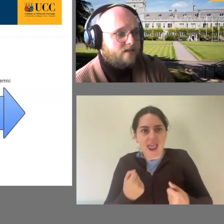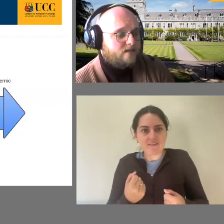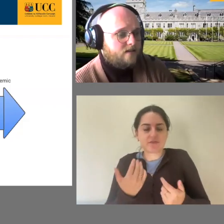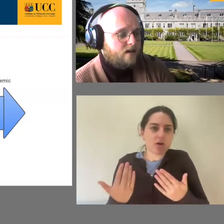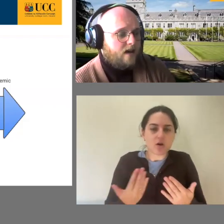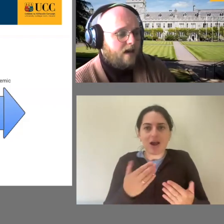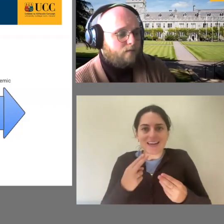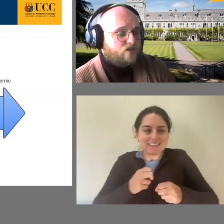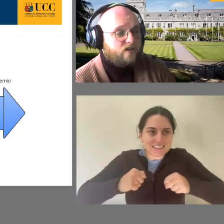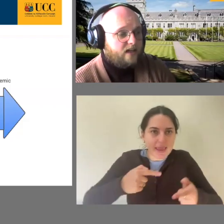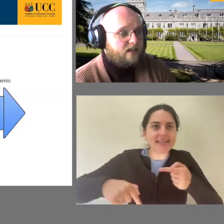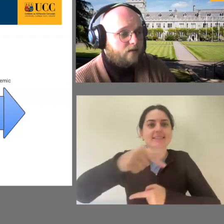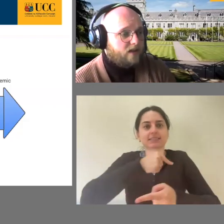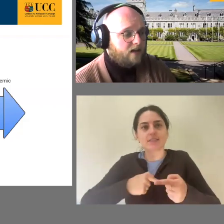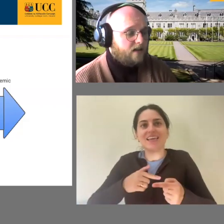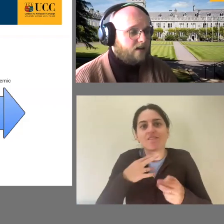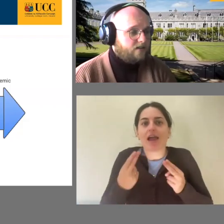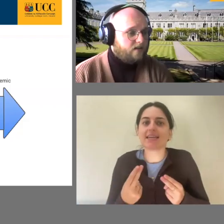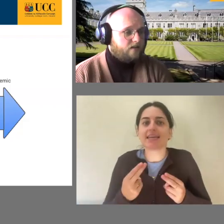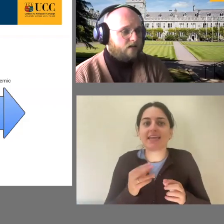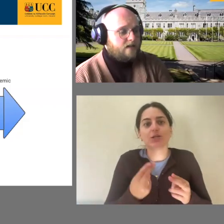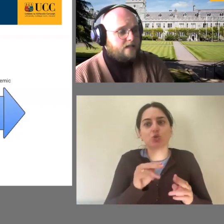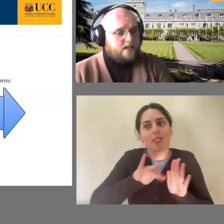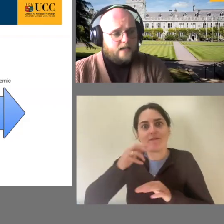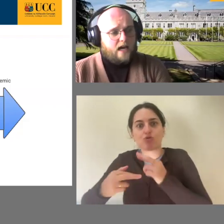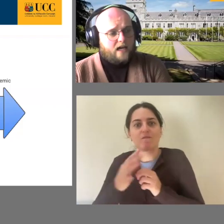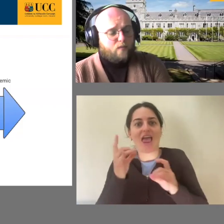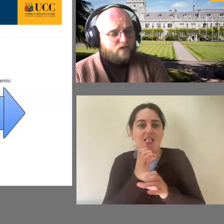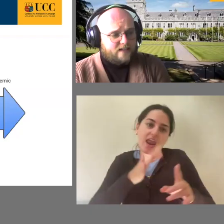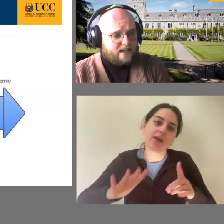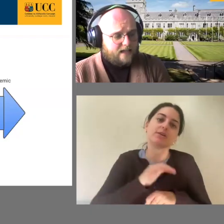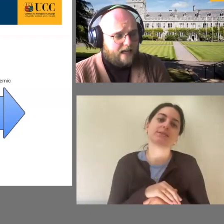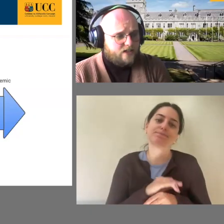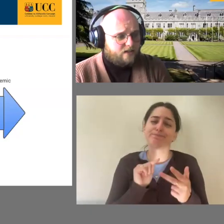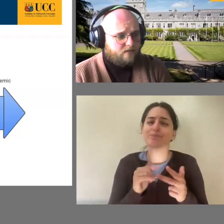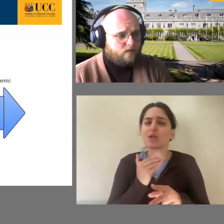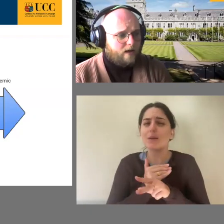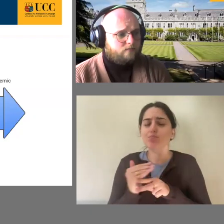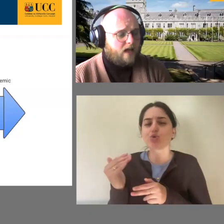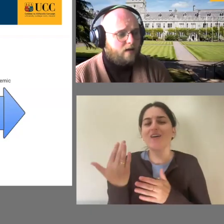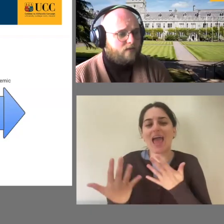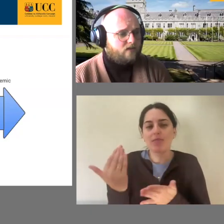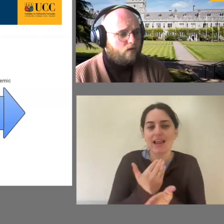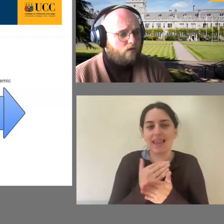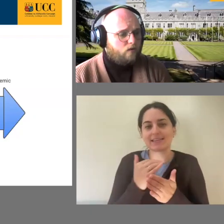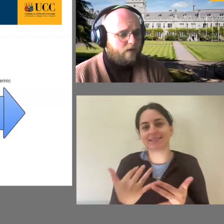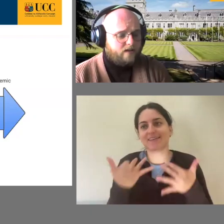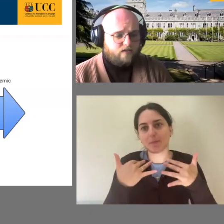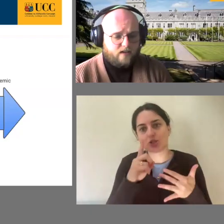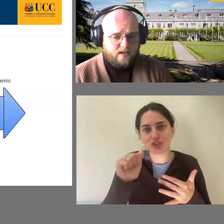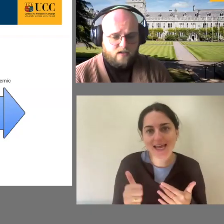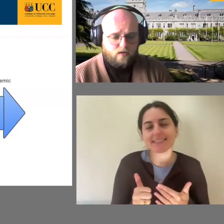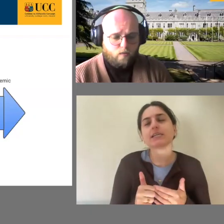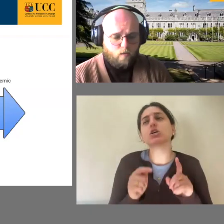have spaces should they need them within healthcare settings. Improving data collection as well. So